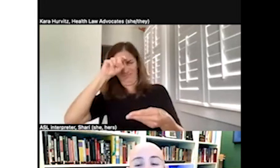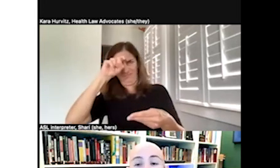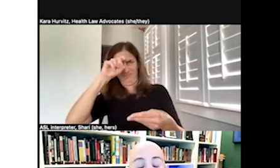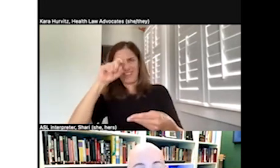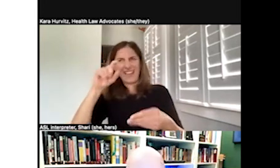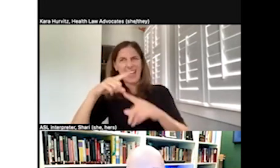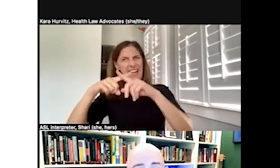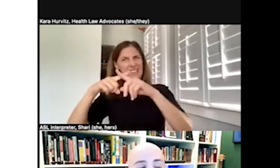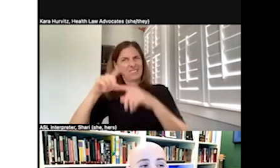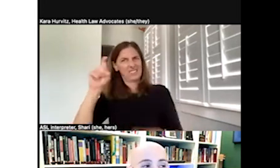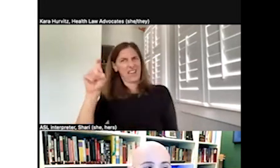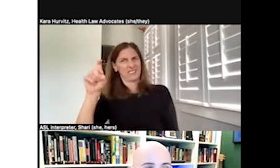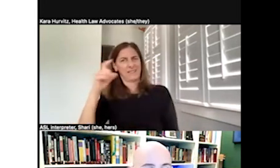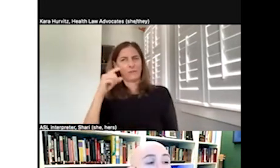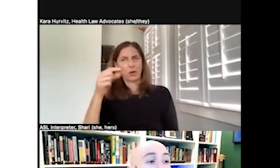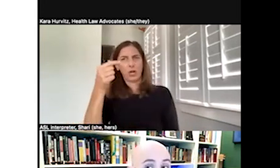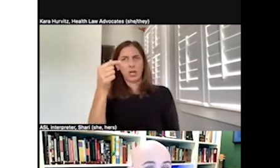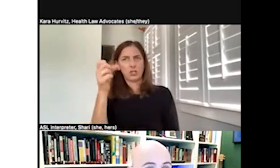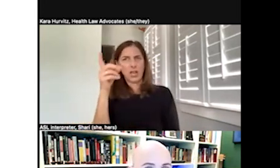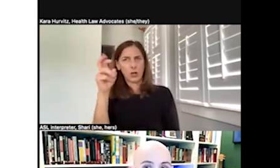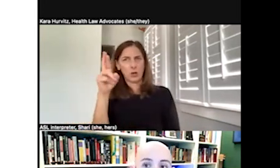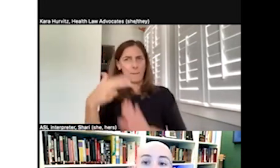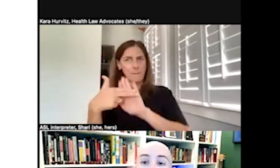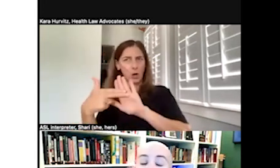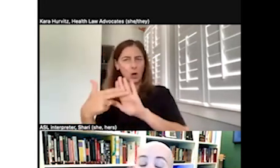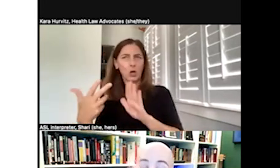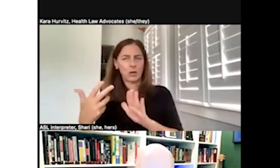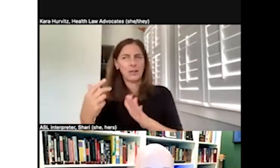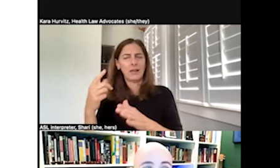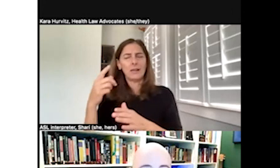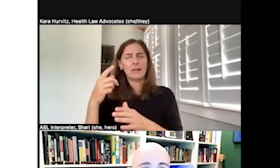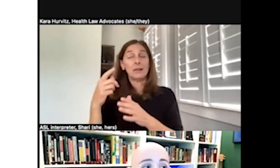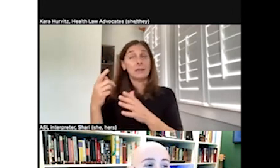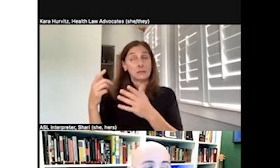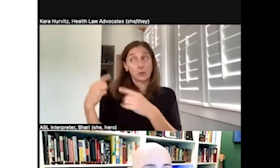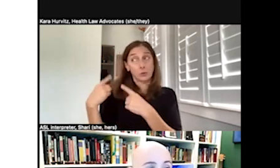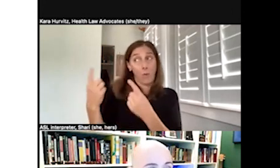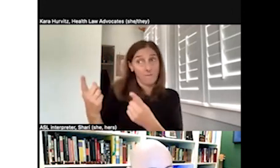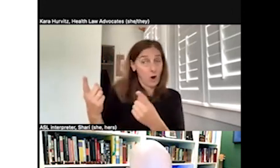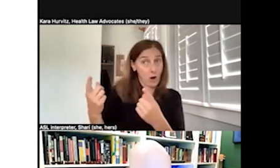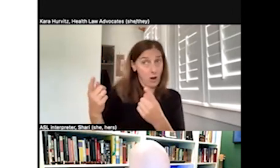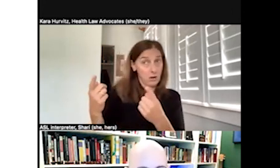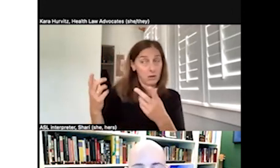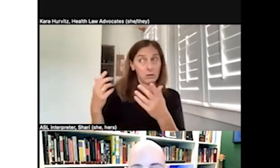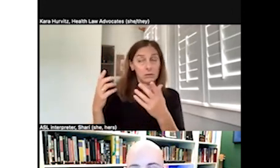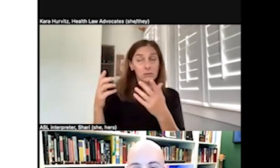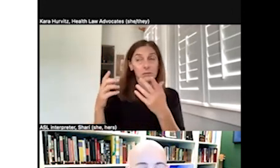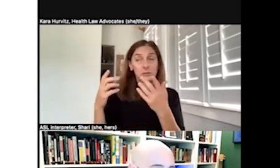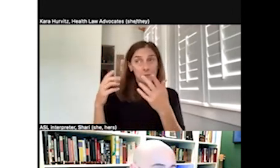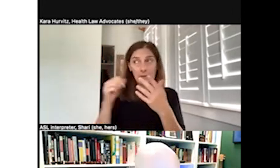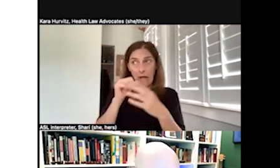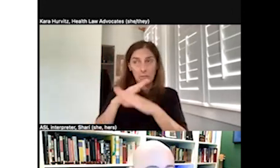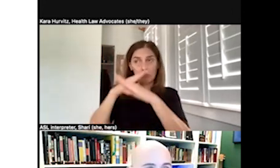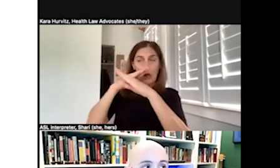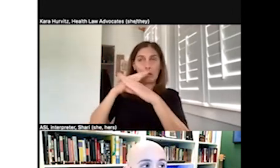not, for me, gotten in the way of travel. Of course, I have to recognize all the privilege that goes along with my